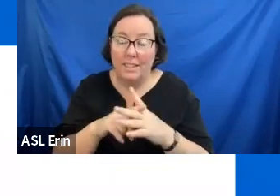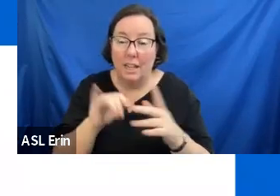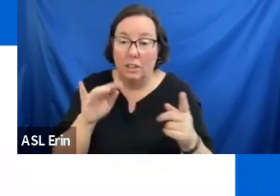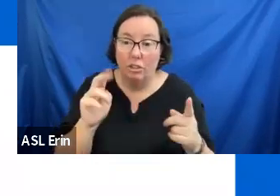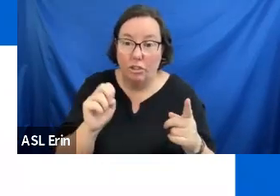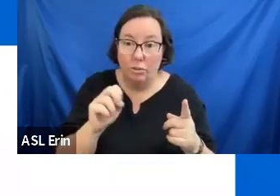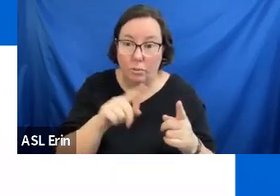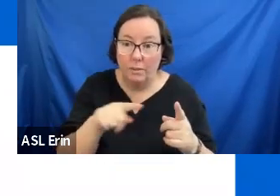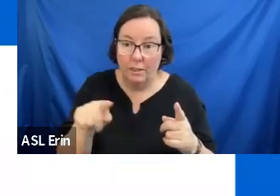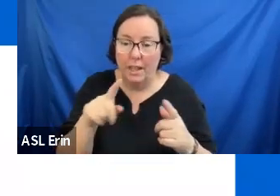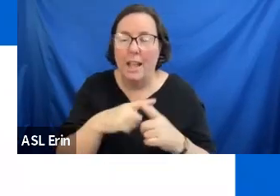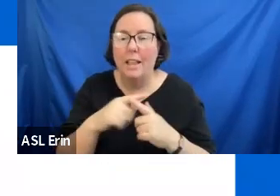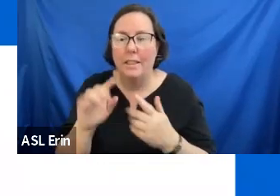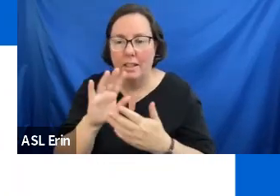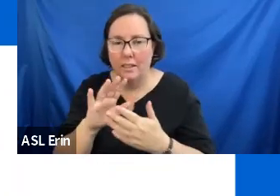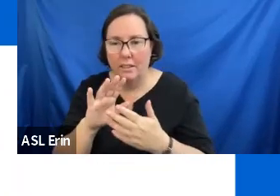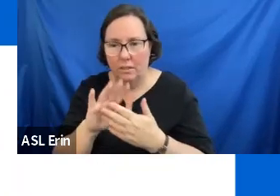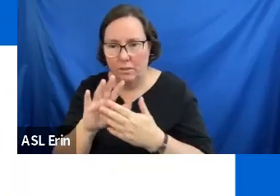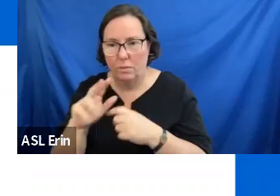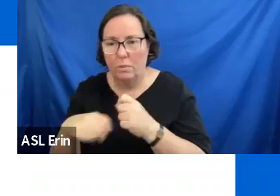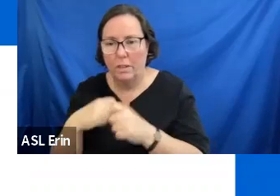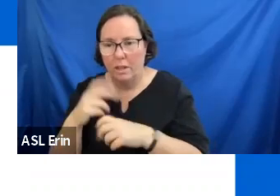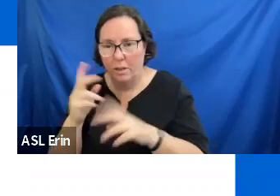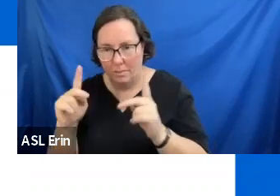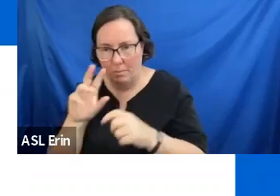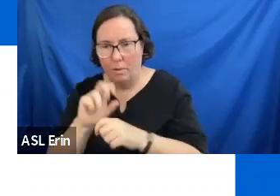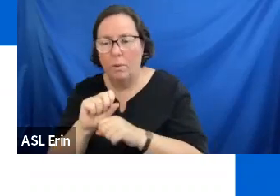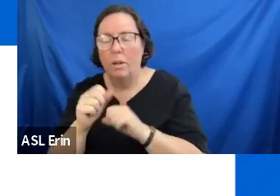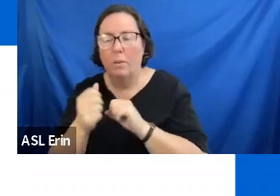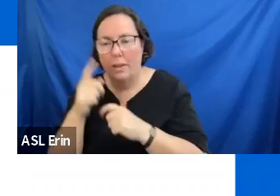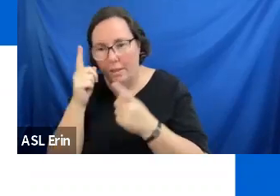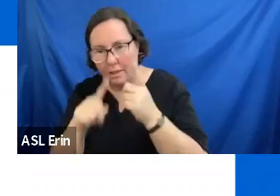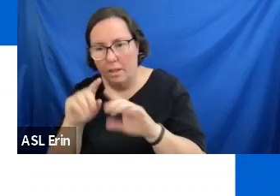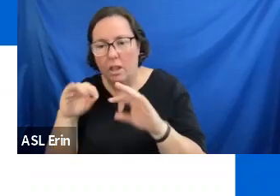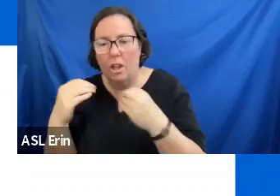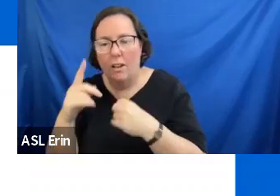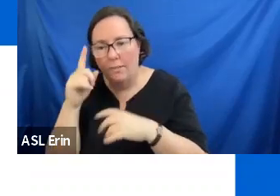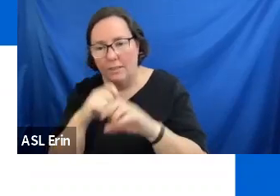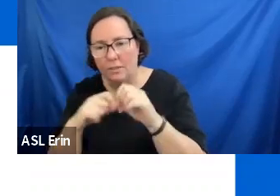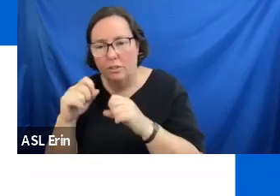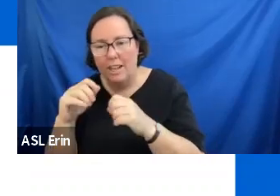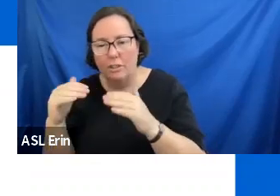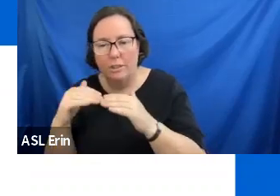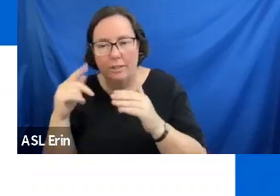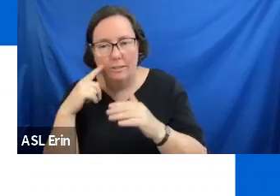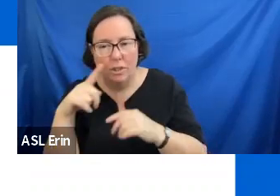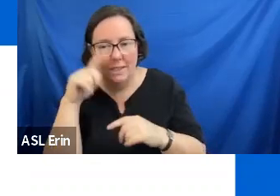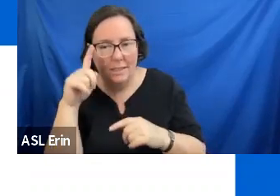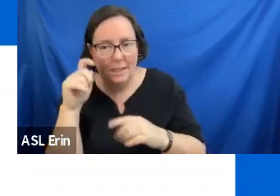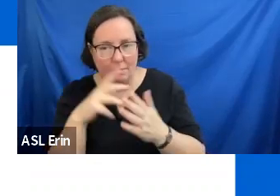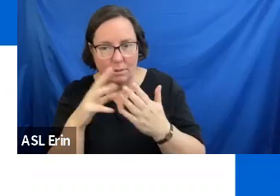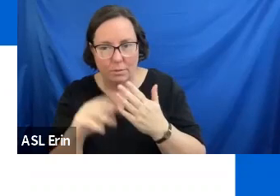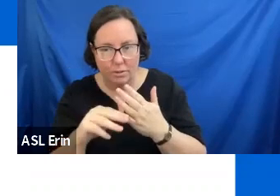and then our school leaders are working with our Office of Strategy and Equity for the summer program. And then